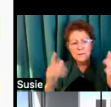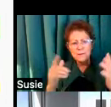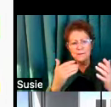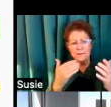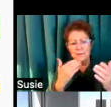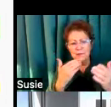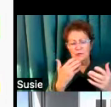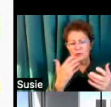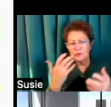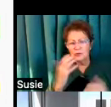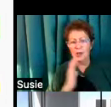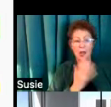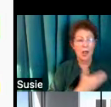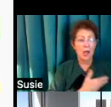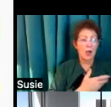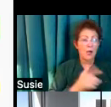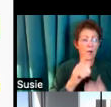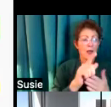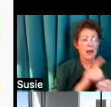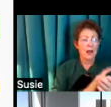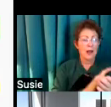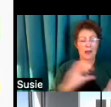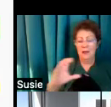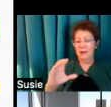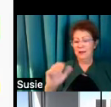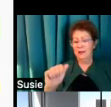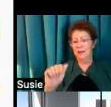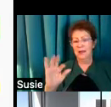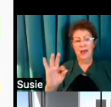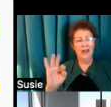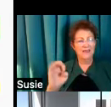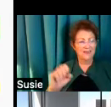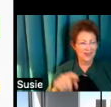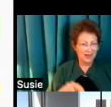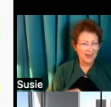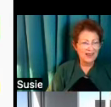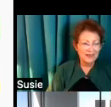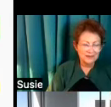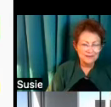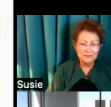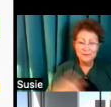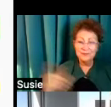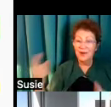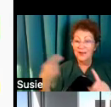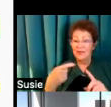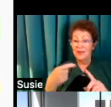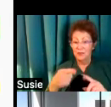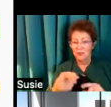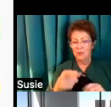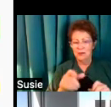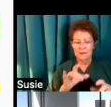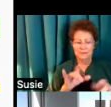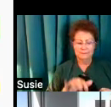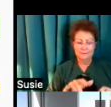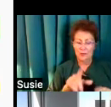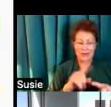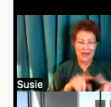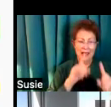to our legal cafes. If anyone has specific legal questions that are not